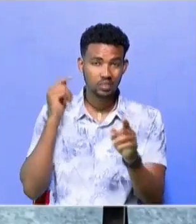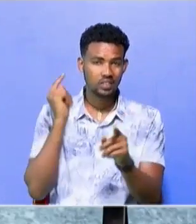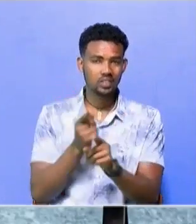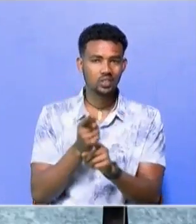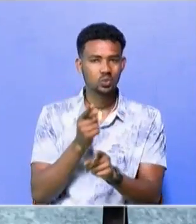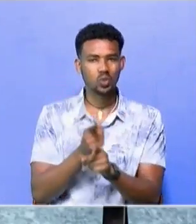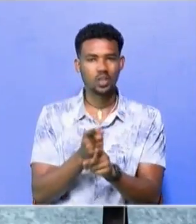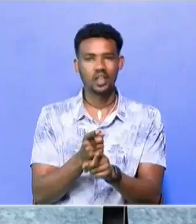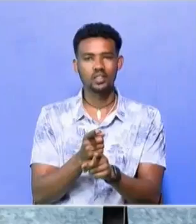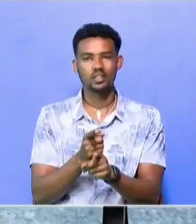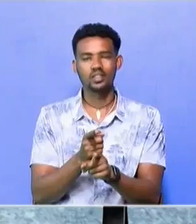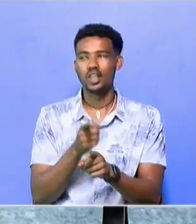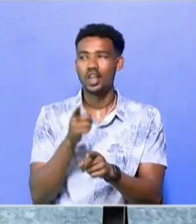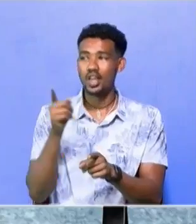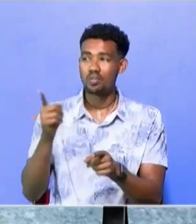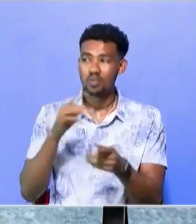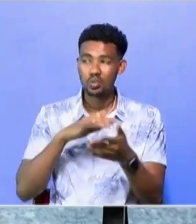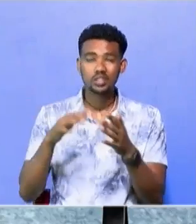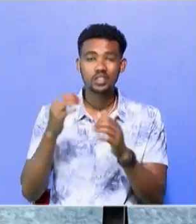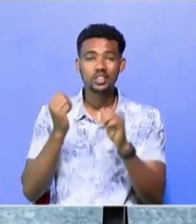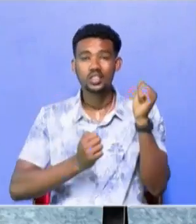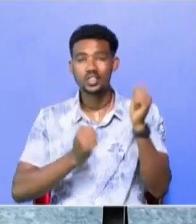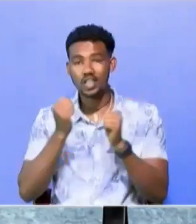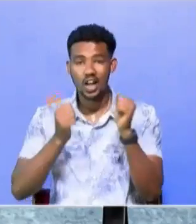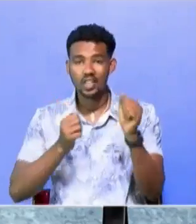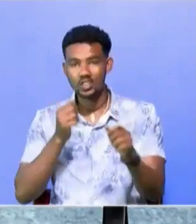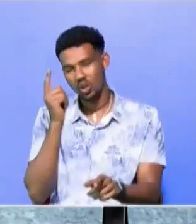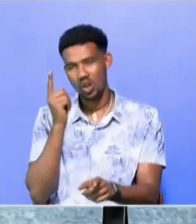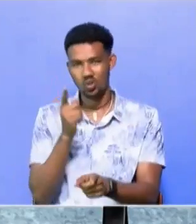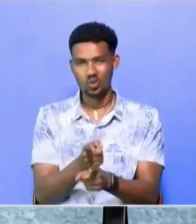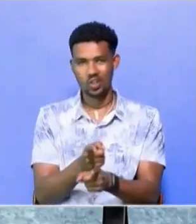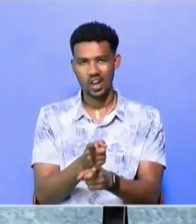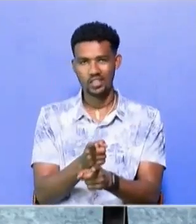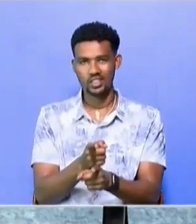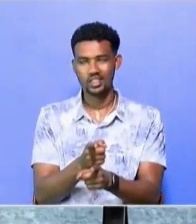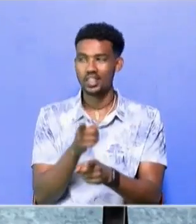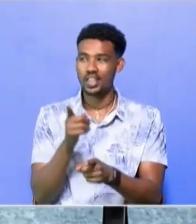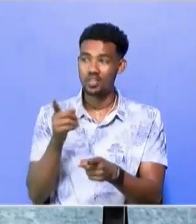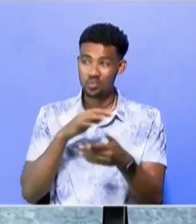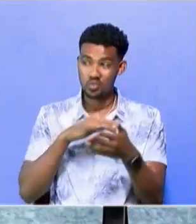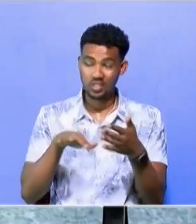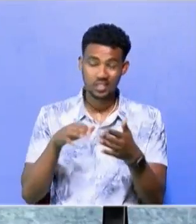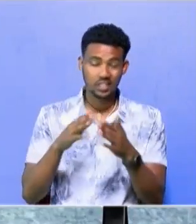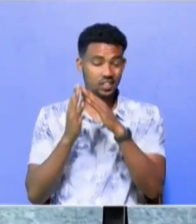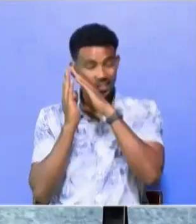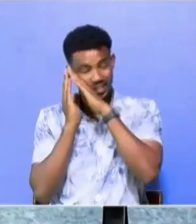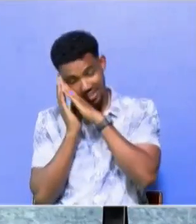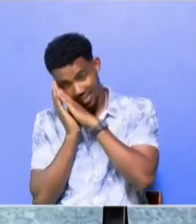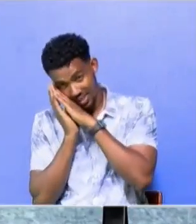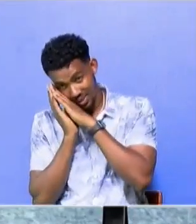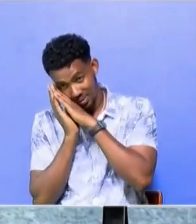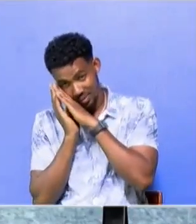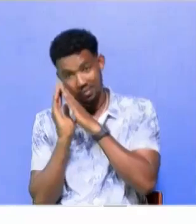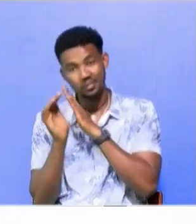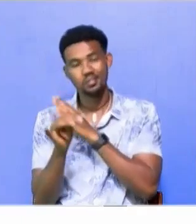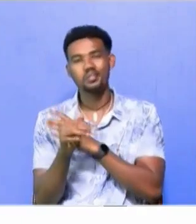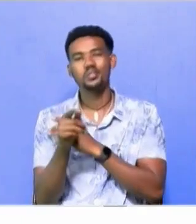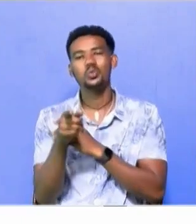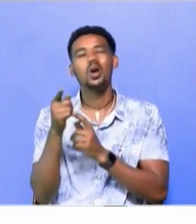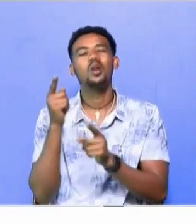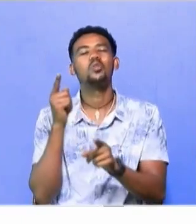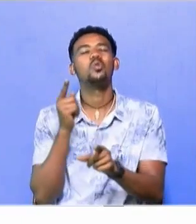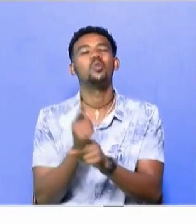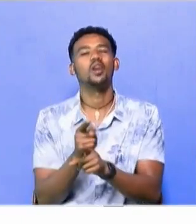correct. If you read like run, you are correct. If you read like sleep, you are